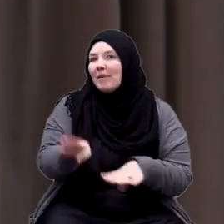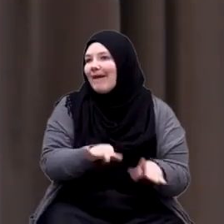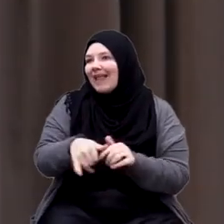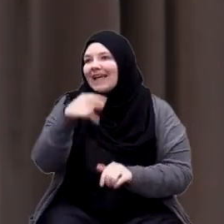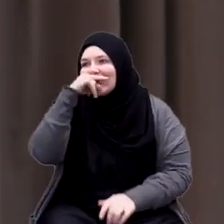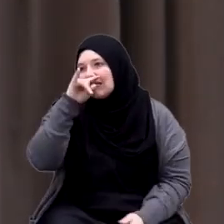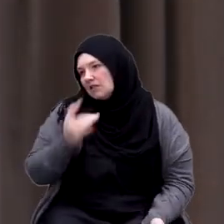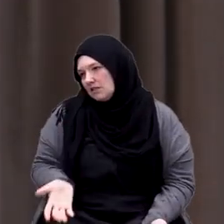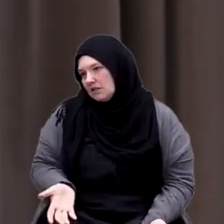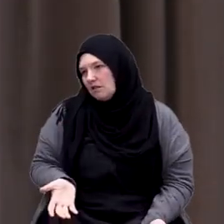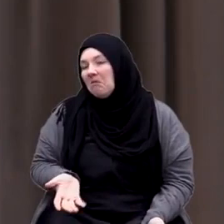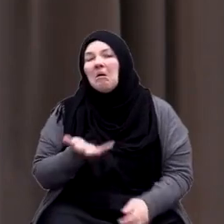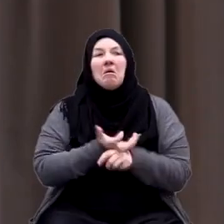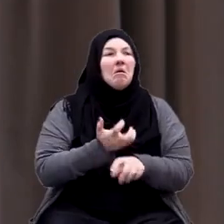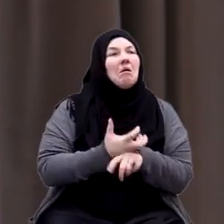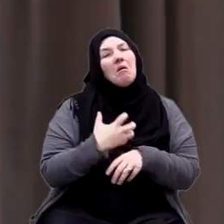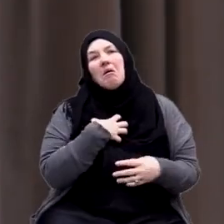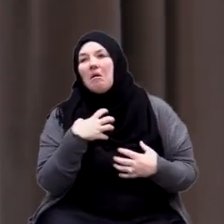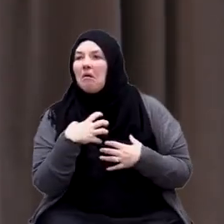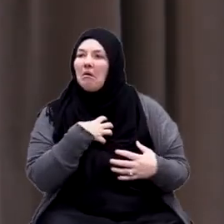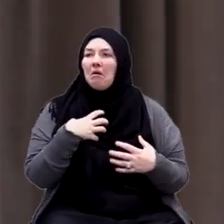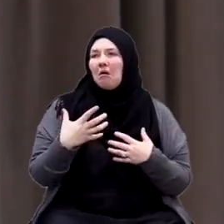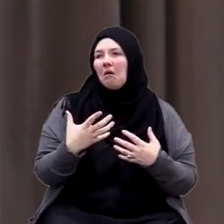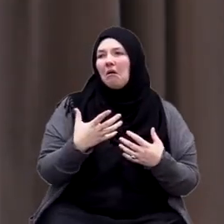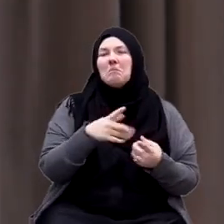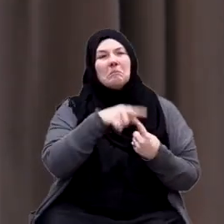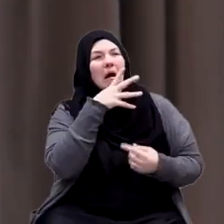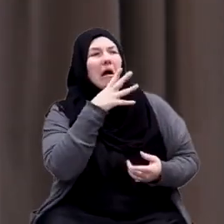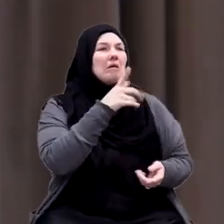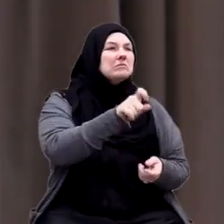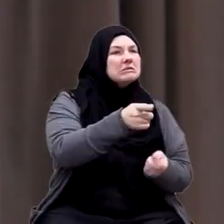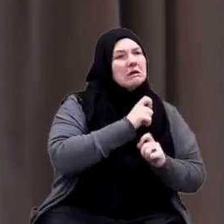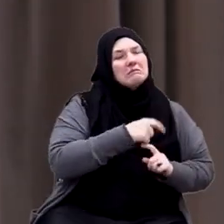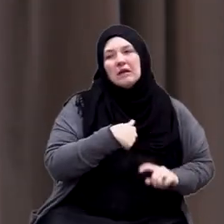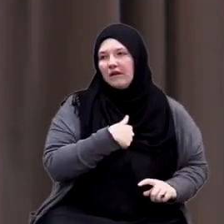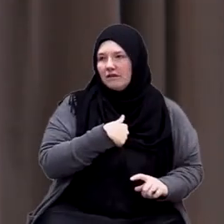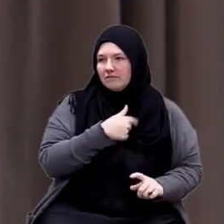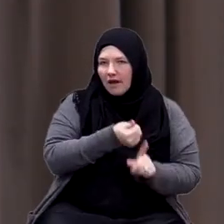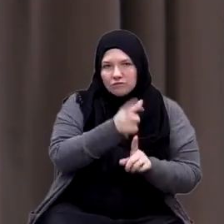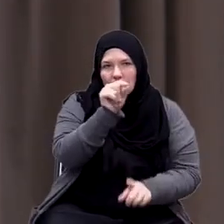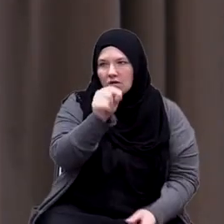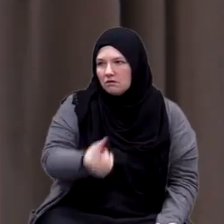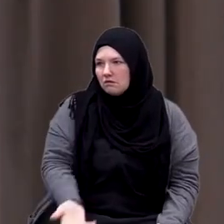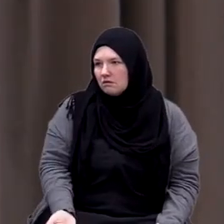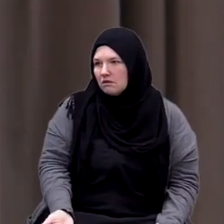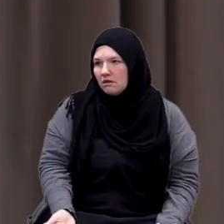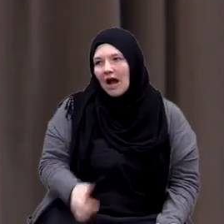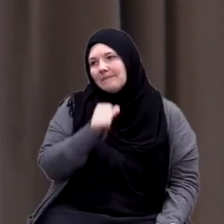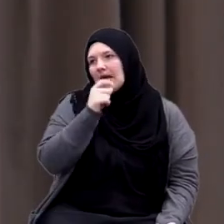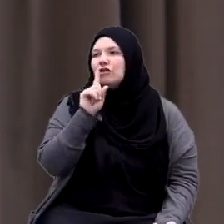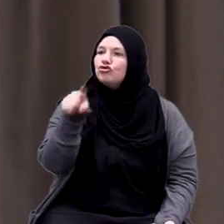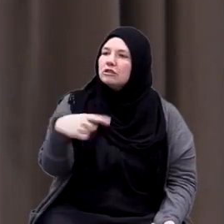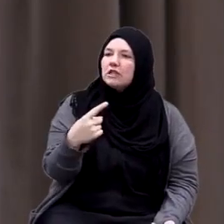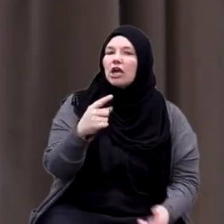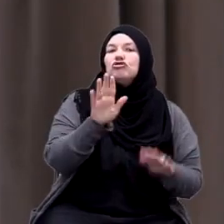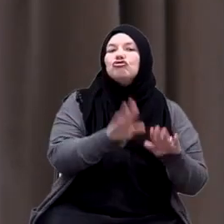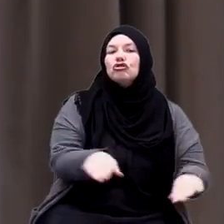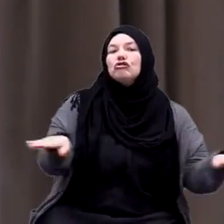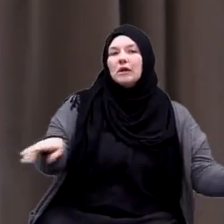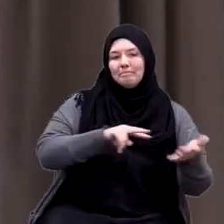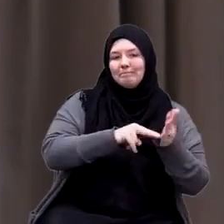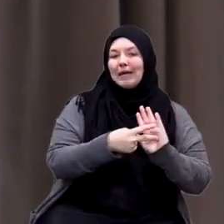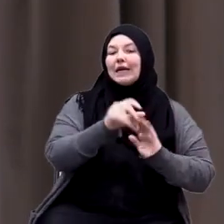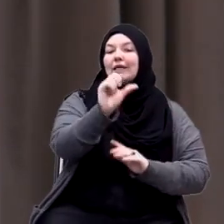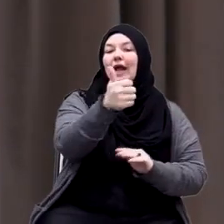The way they ask for things is like children. So I'm not limiting the word children to young